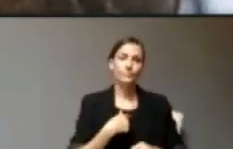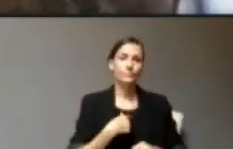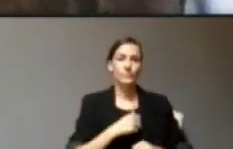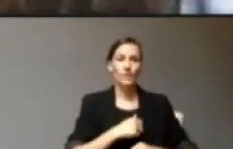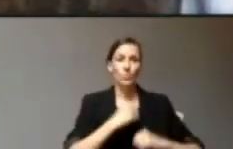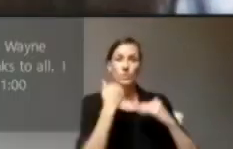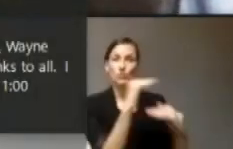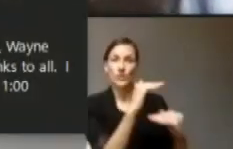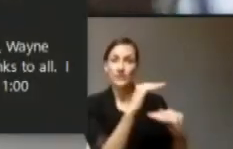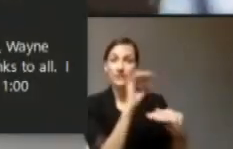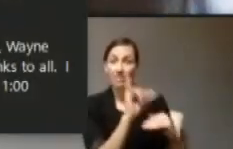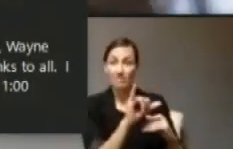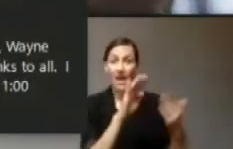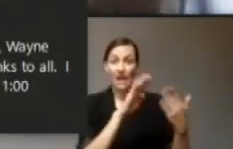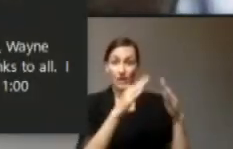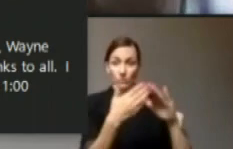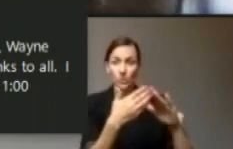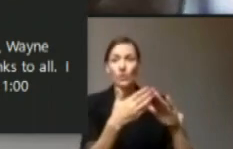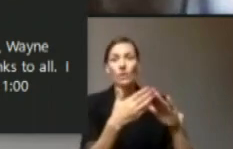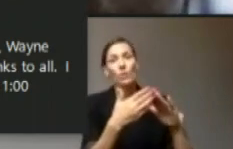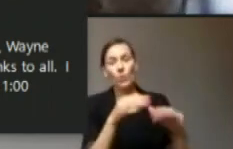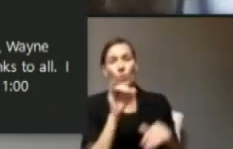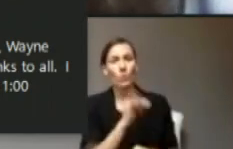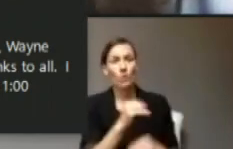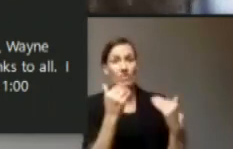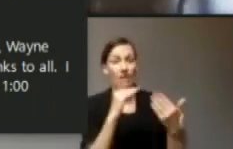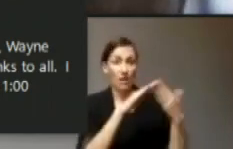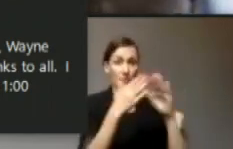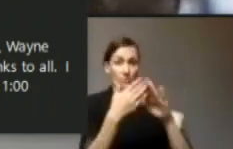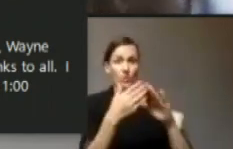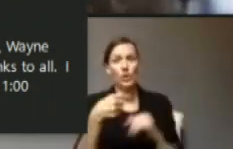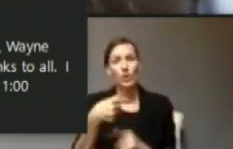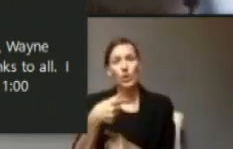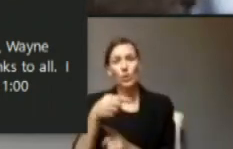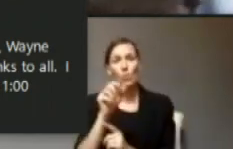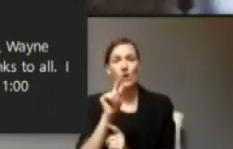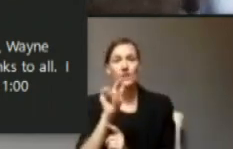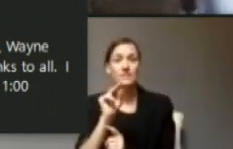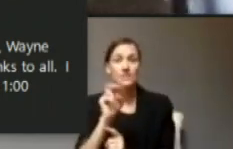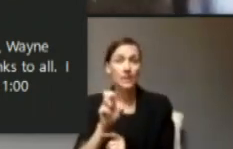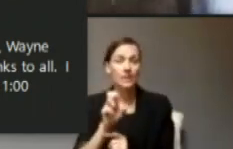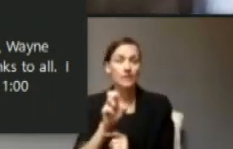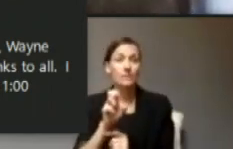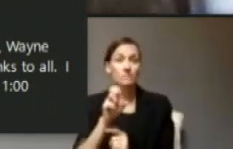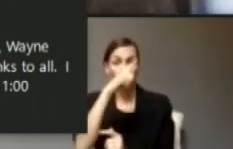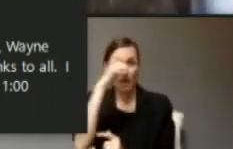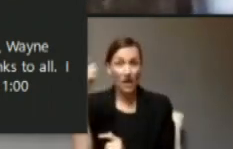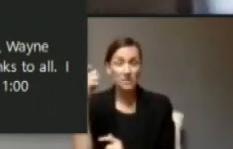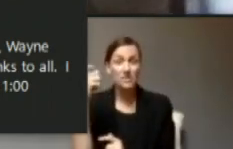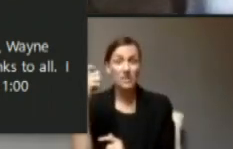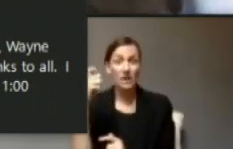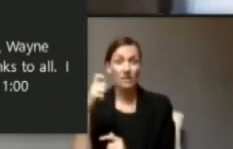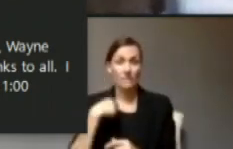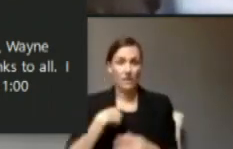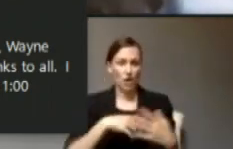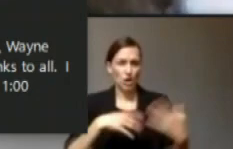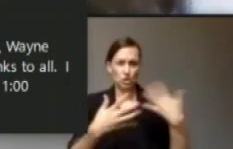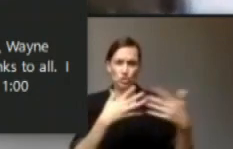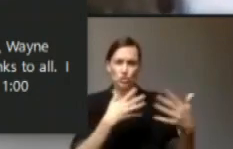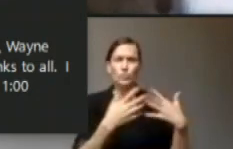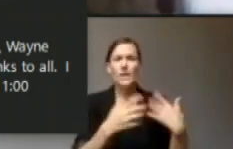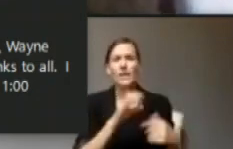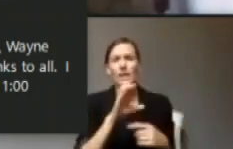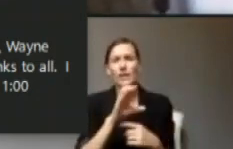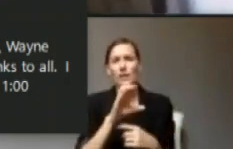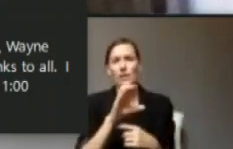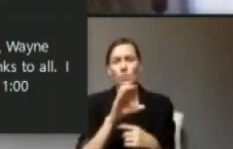community, to say putting people in that community under quarantine based on a positive sewage screening, that would be more problematic from a legal and ethical perspective. And